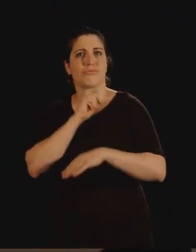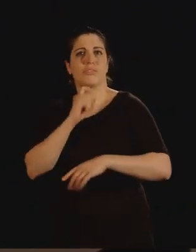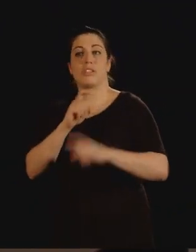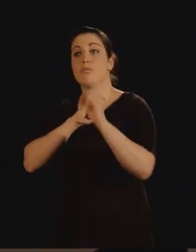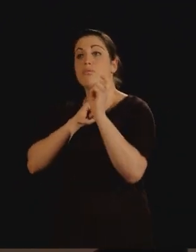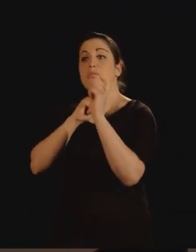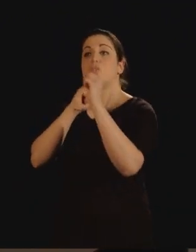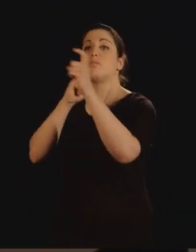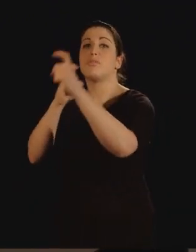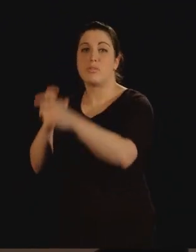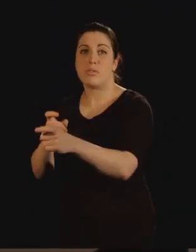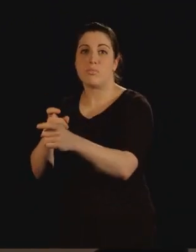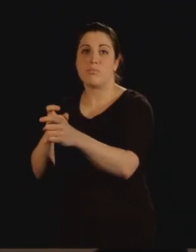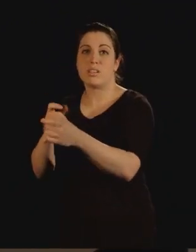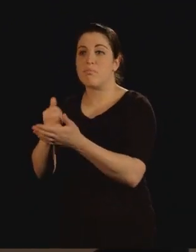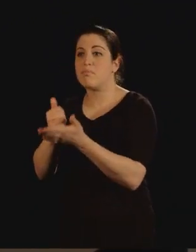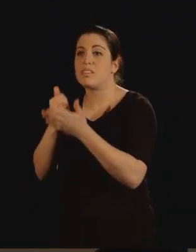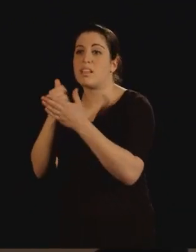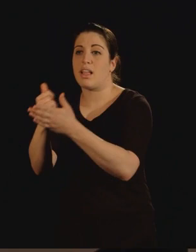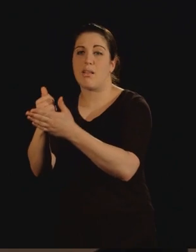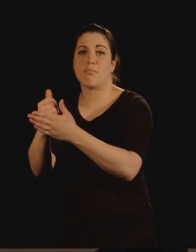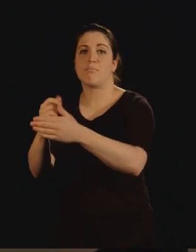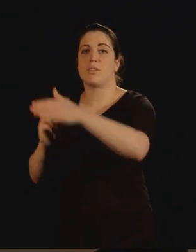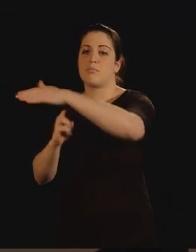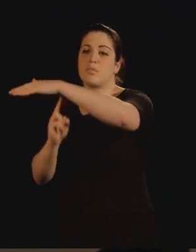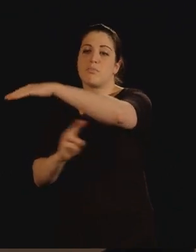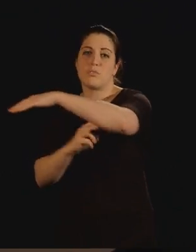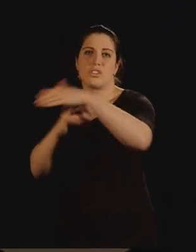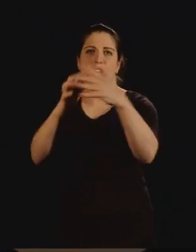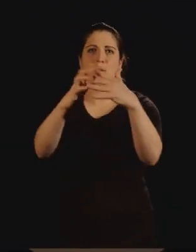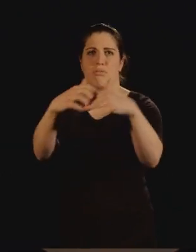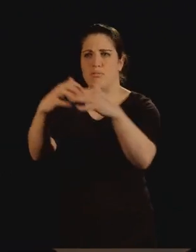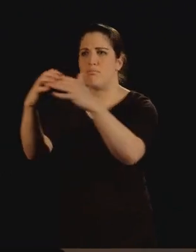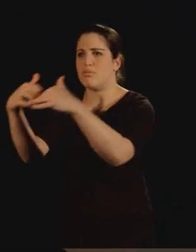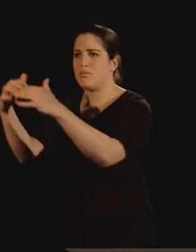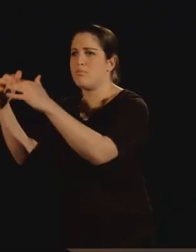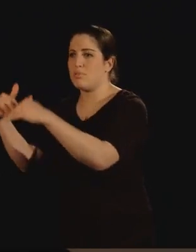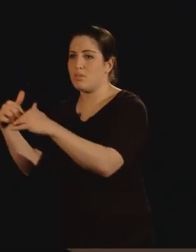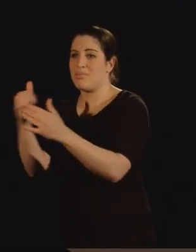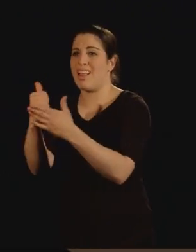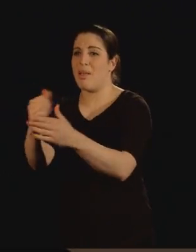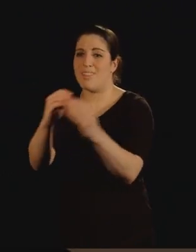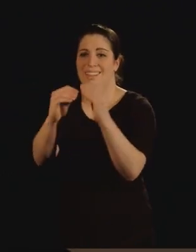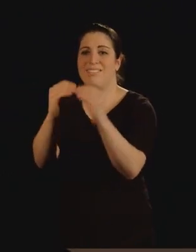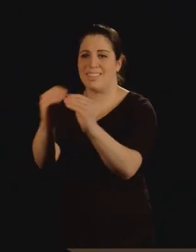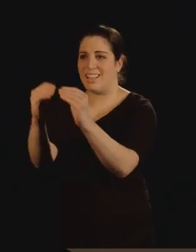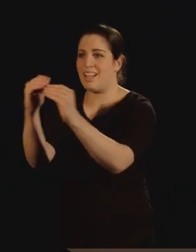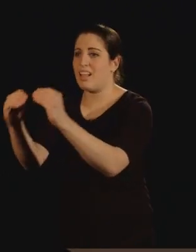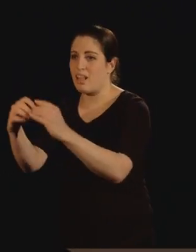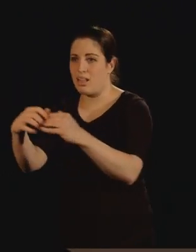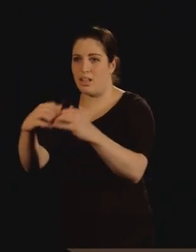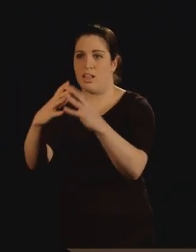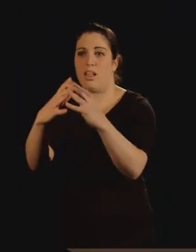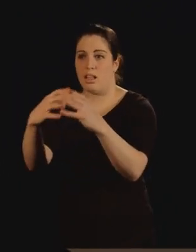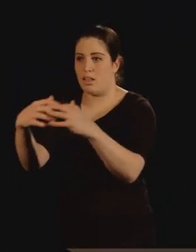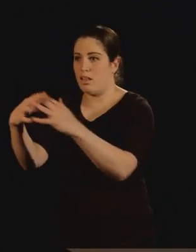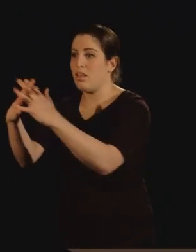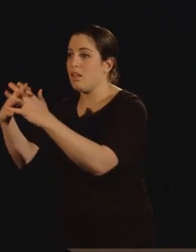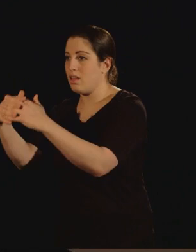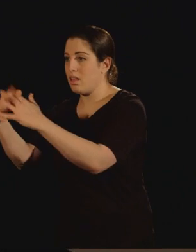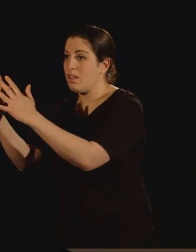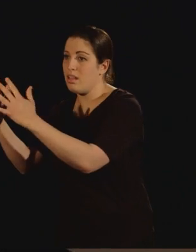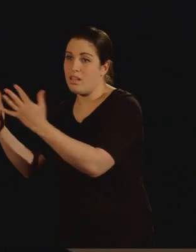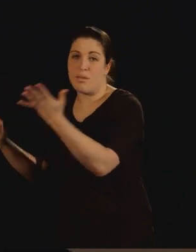steel intended for their caskets to repair or rebuild our nation's estimated 56,000 failing